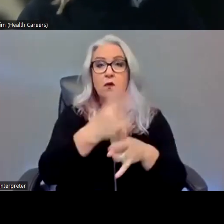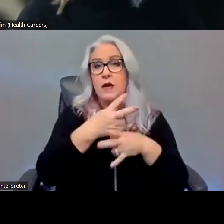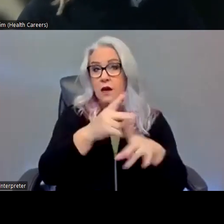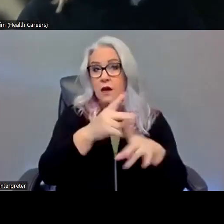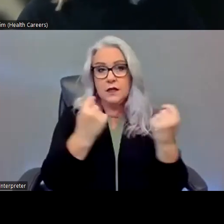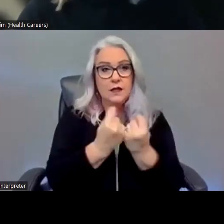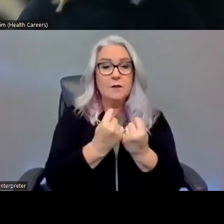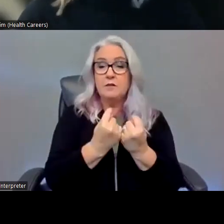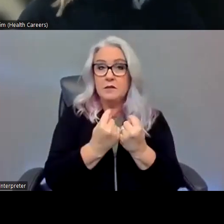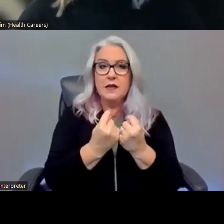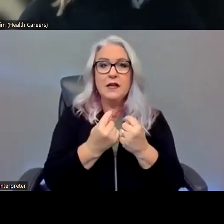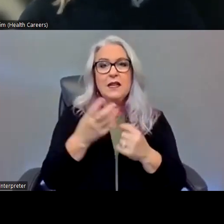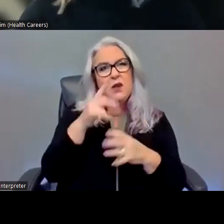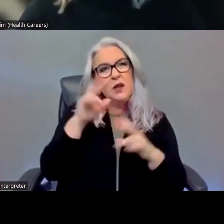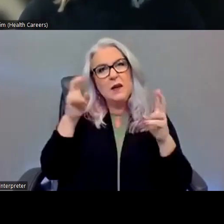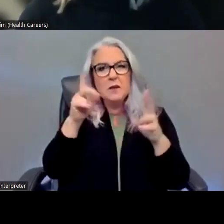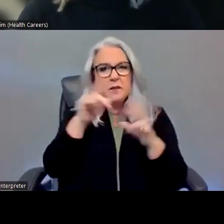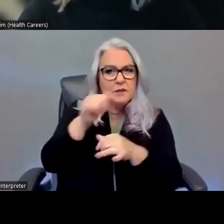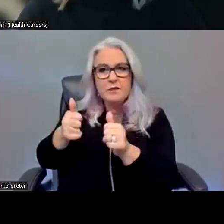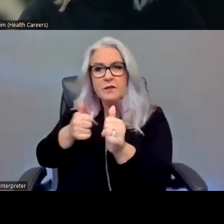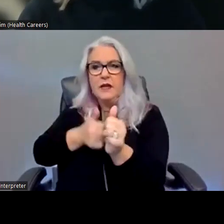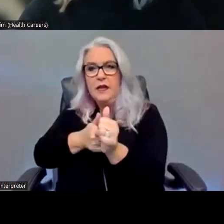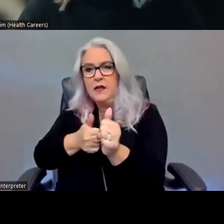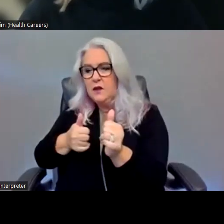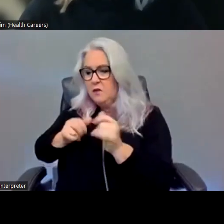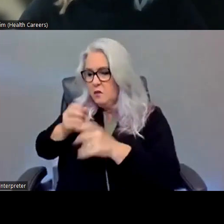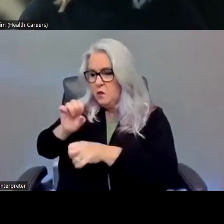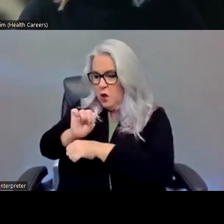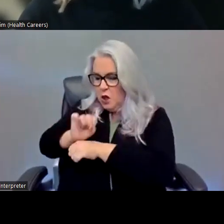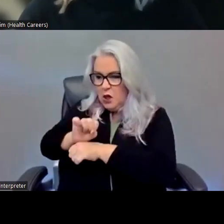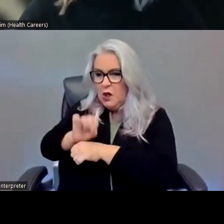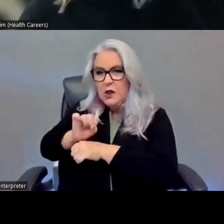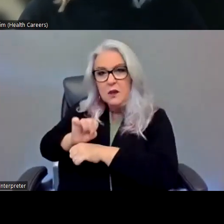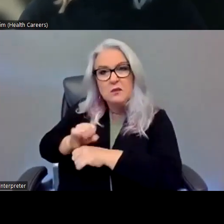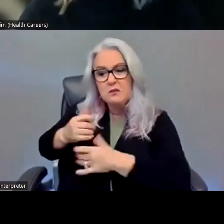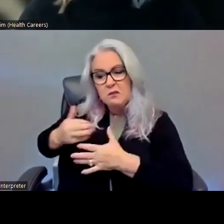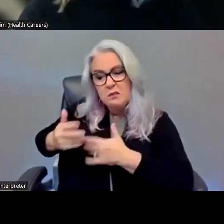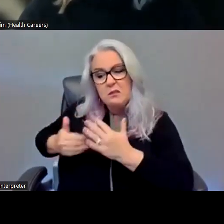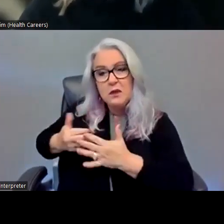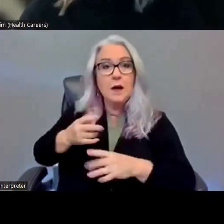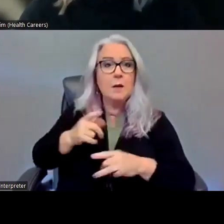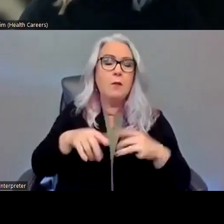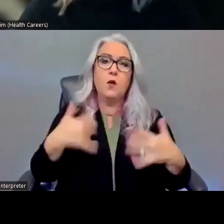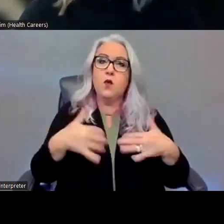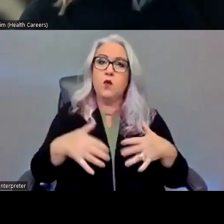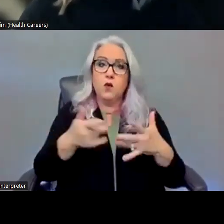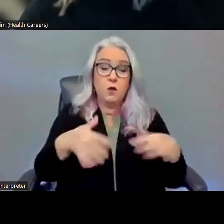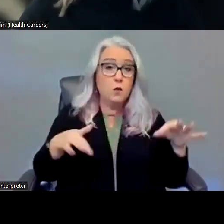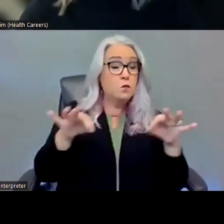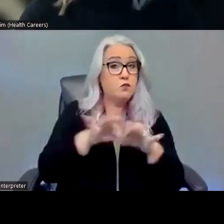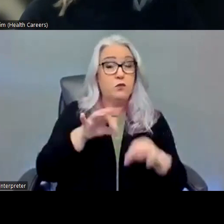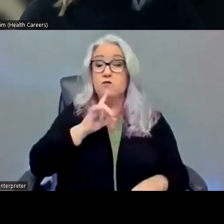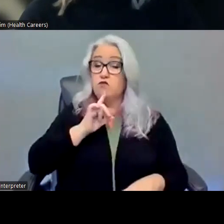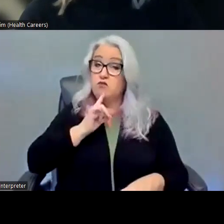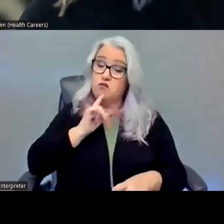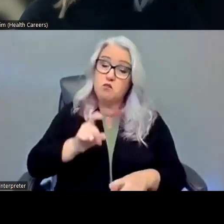of behind the scenes from direct patient care. They are absolutely necessary in the